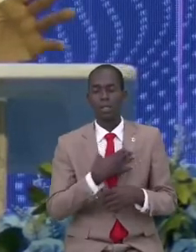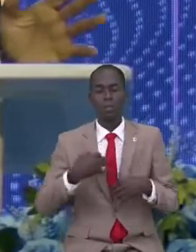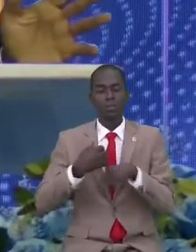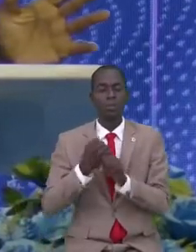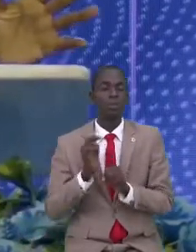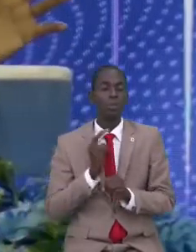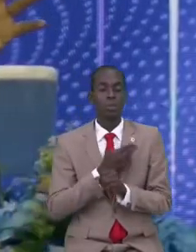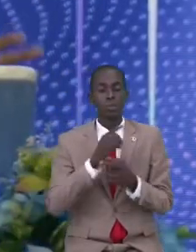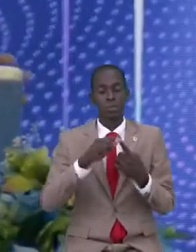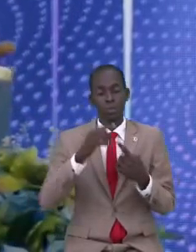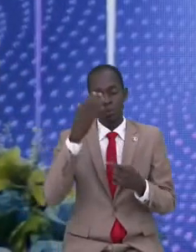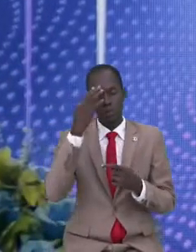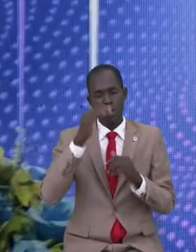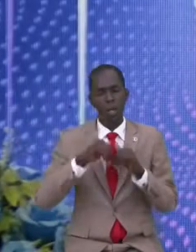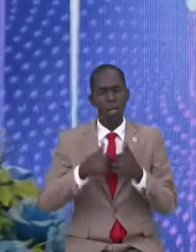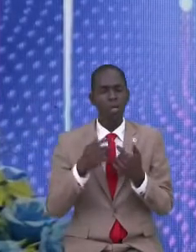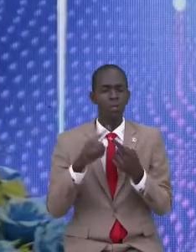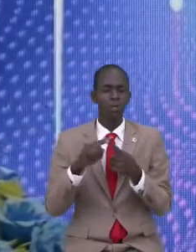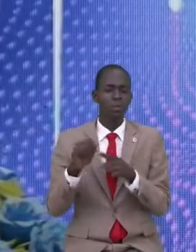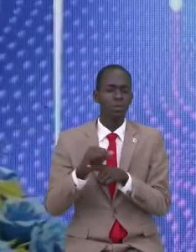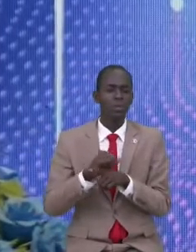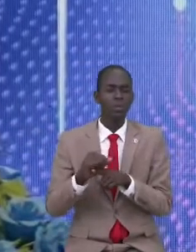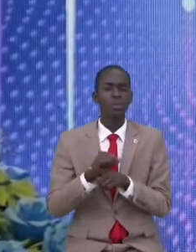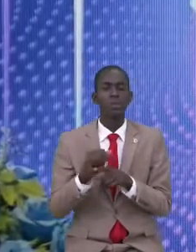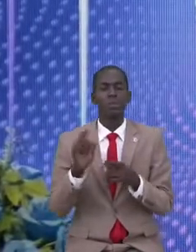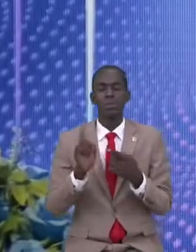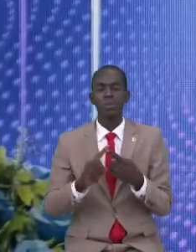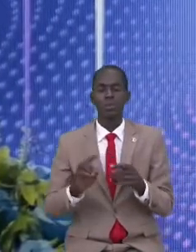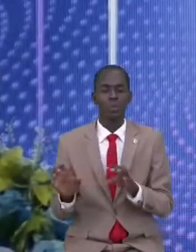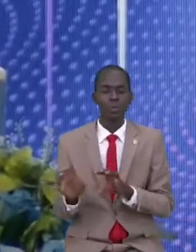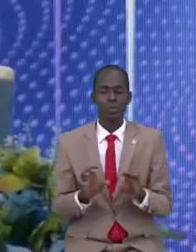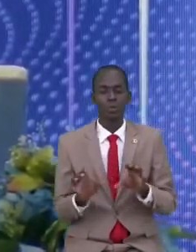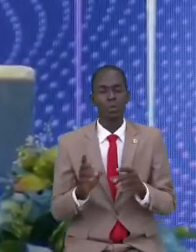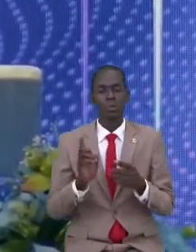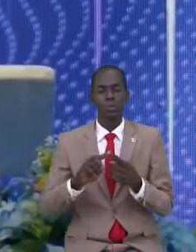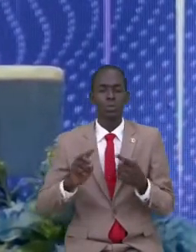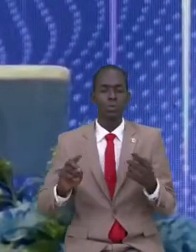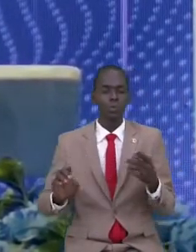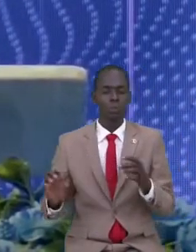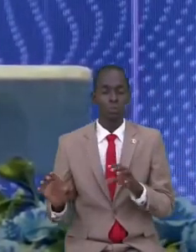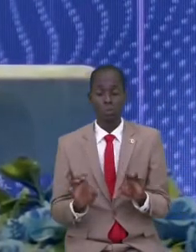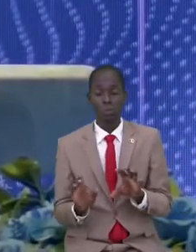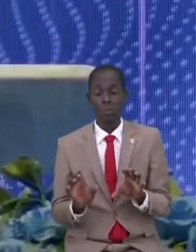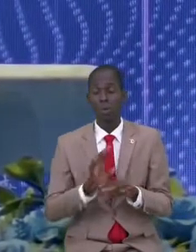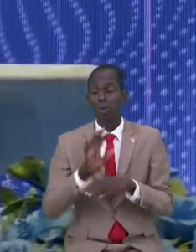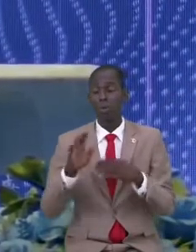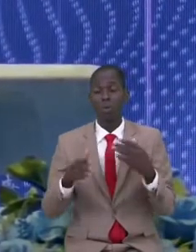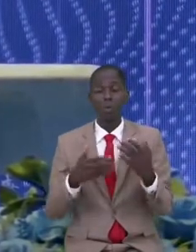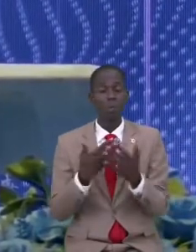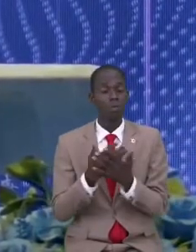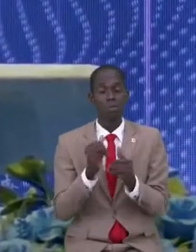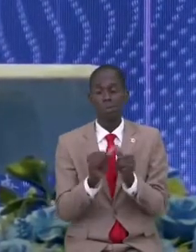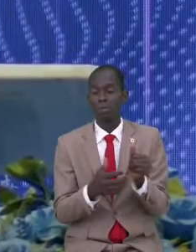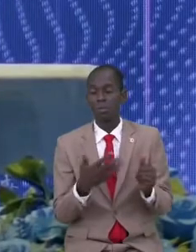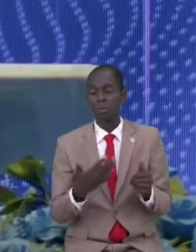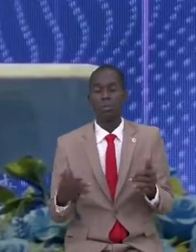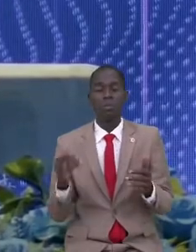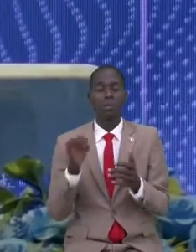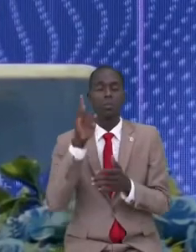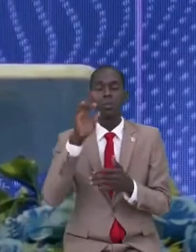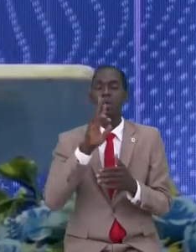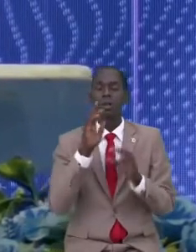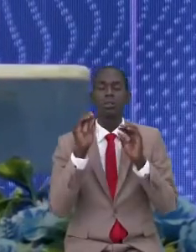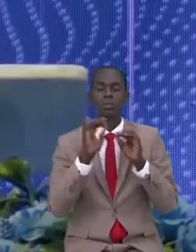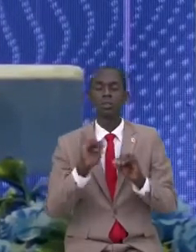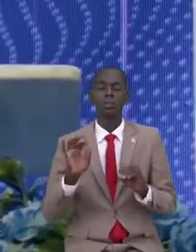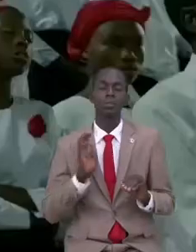how to practice, to do, to perform everything you're teaching us